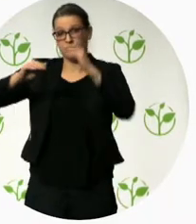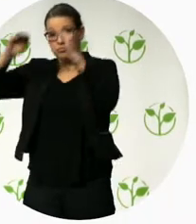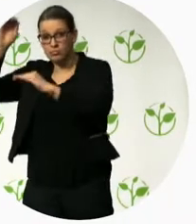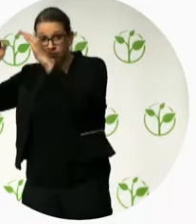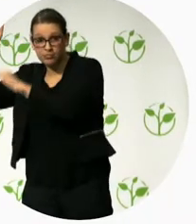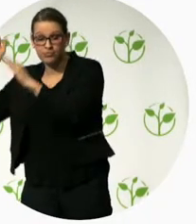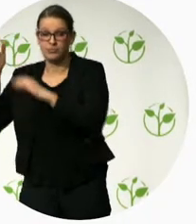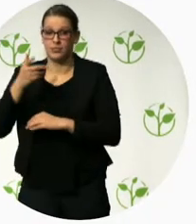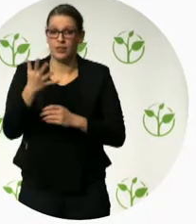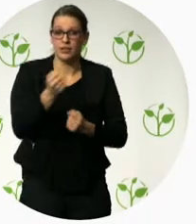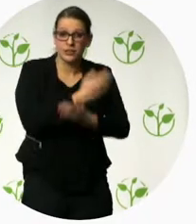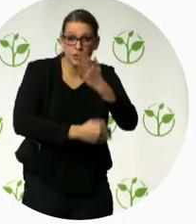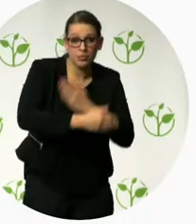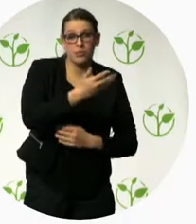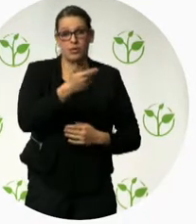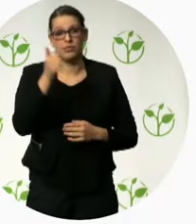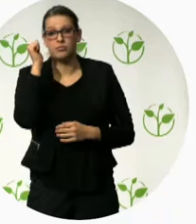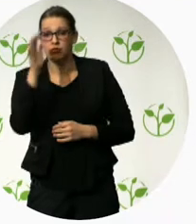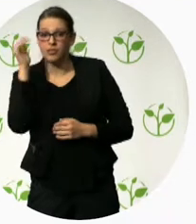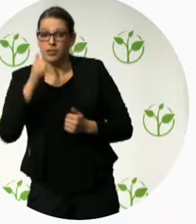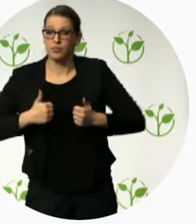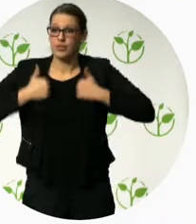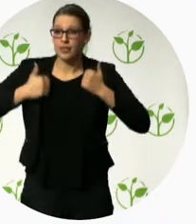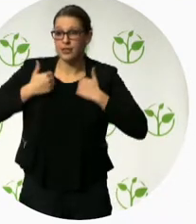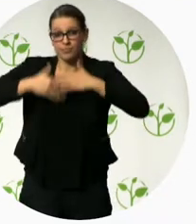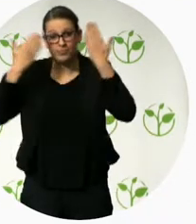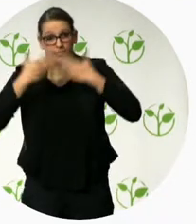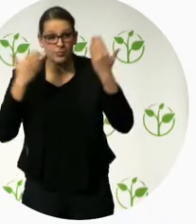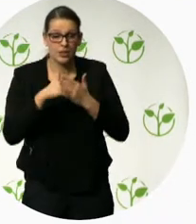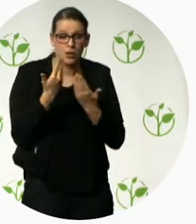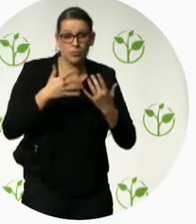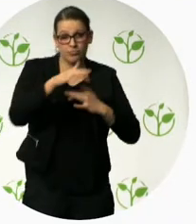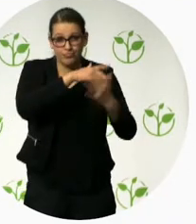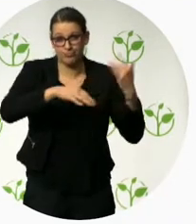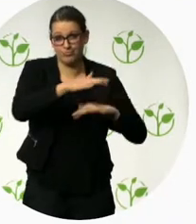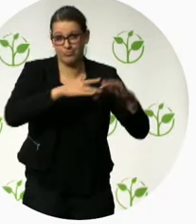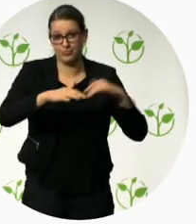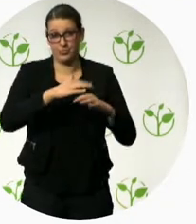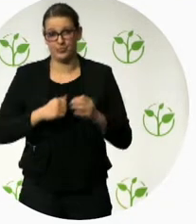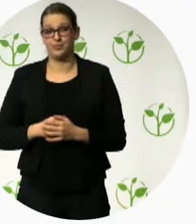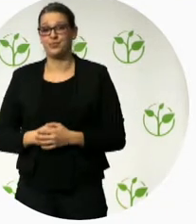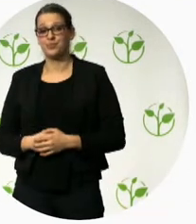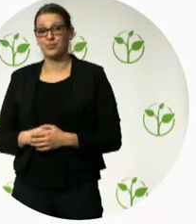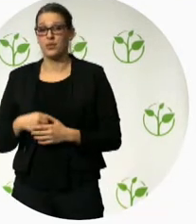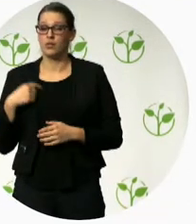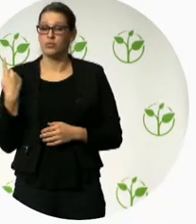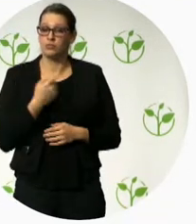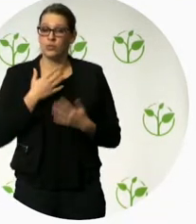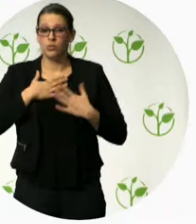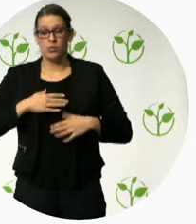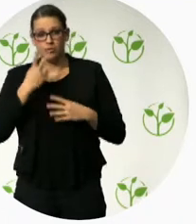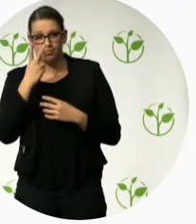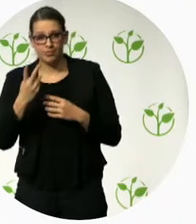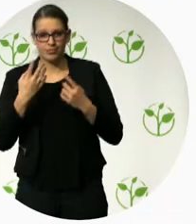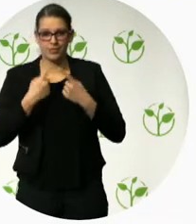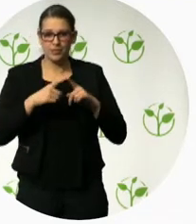community setting. And thirdly, we wanted to strengthen the existing systems, local systems in place,